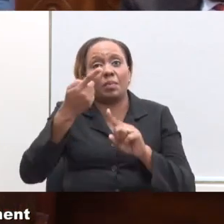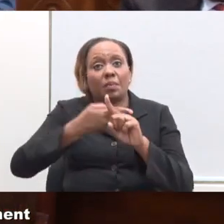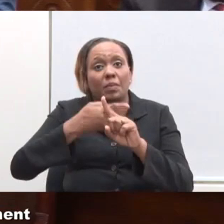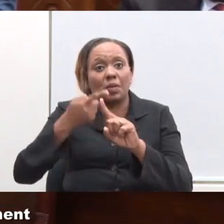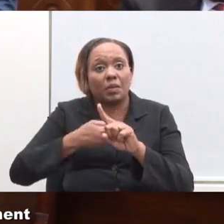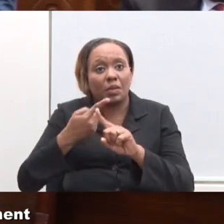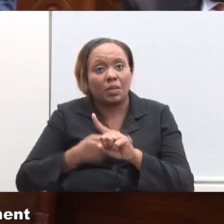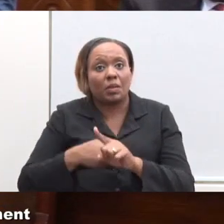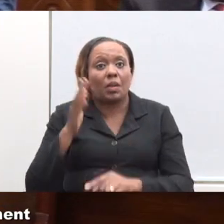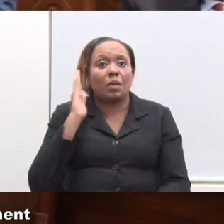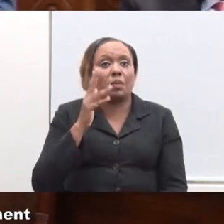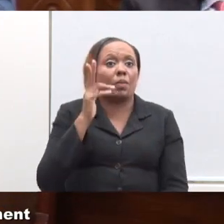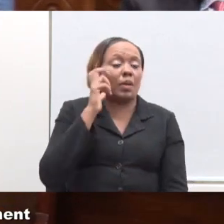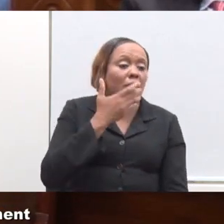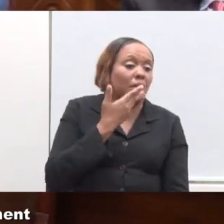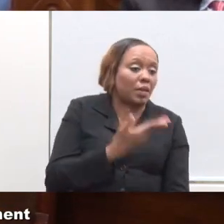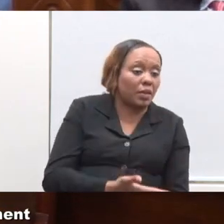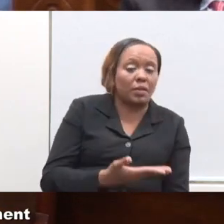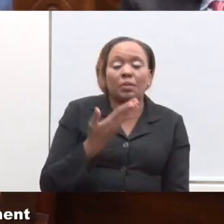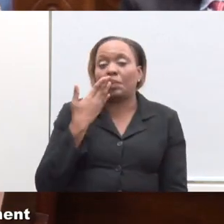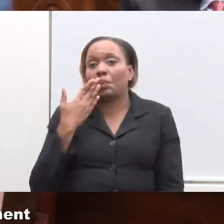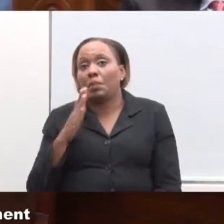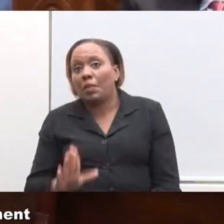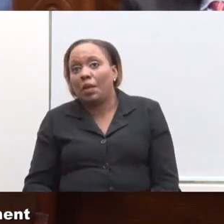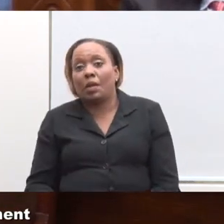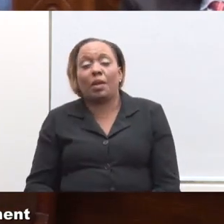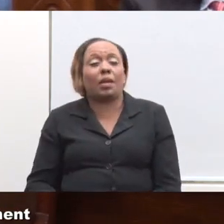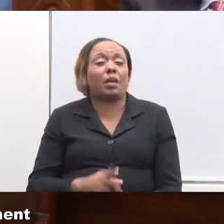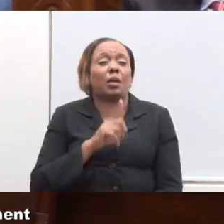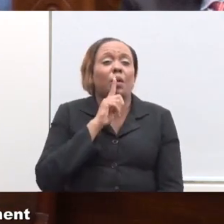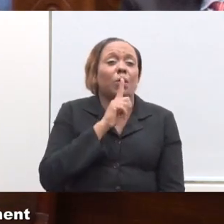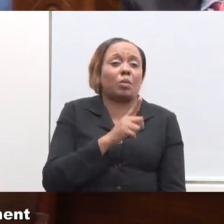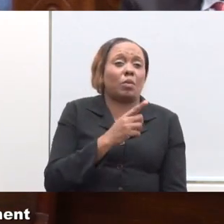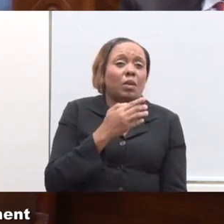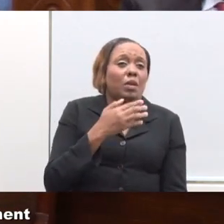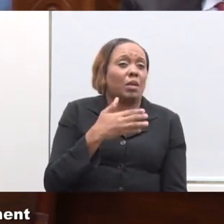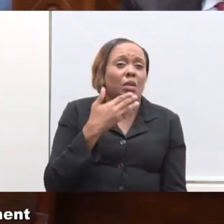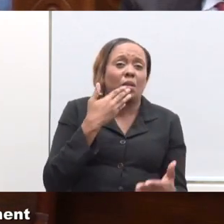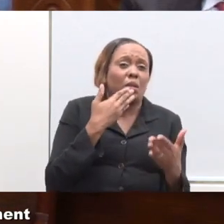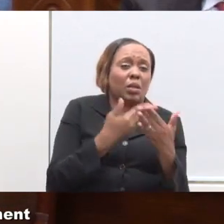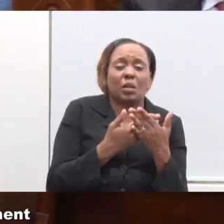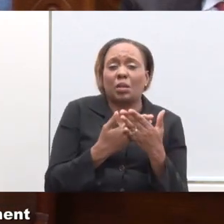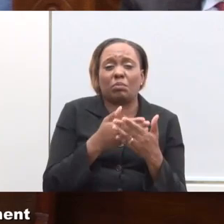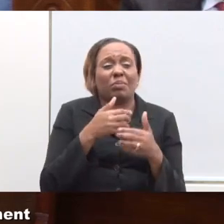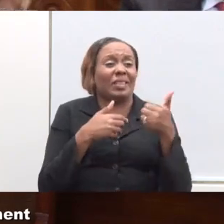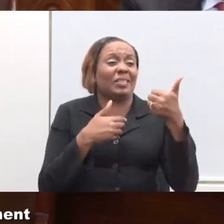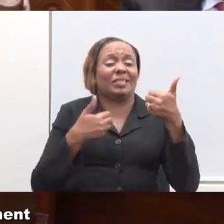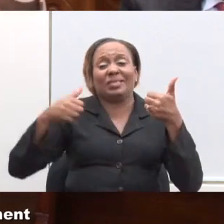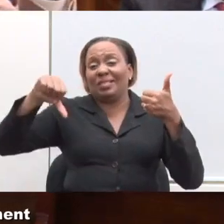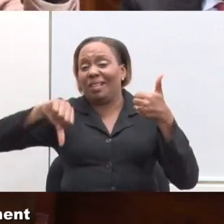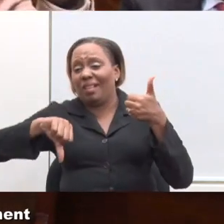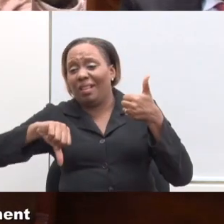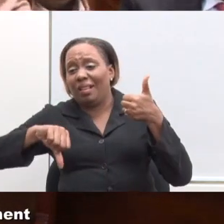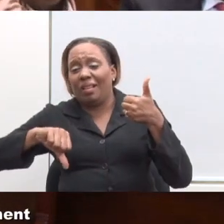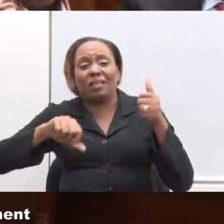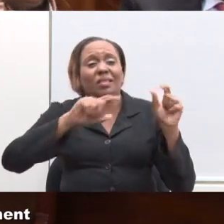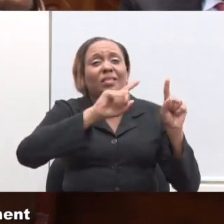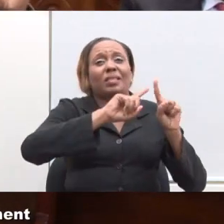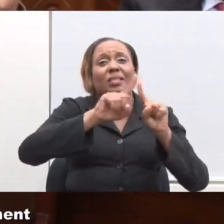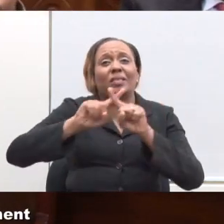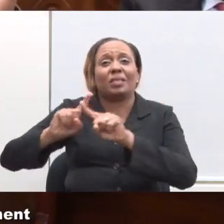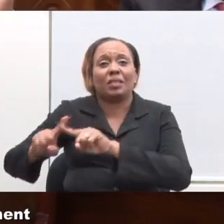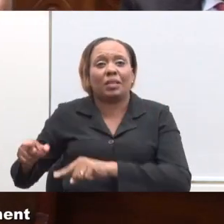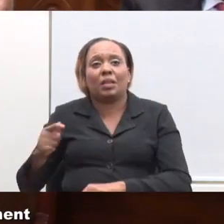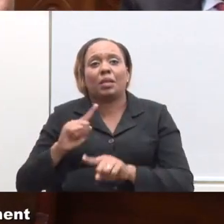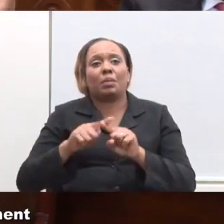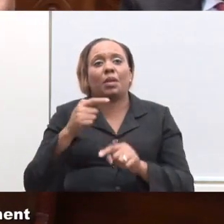good, you're going to hear bad. You're going to hear ugly, you're going to hear beautiful. You're going to hear all things. But whatever it is, you're going to hear it straight and